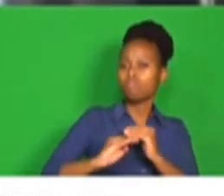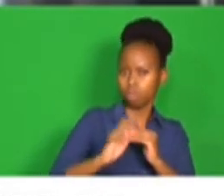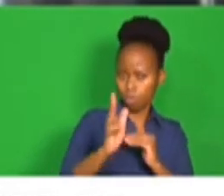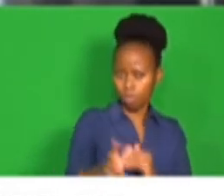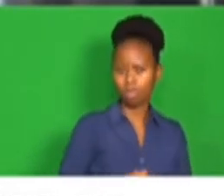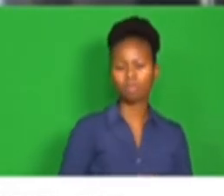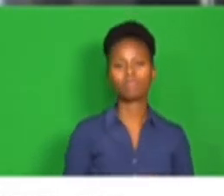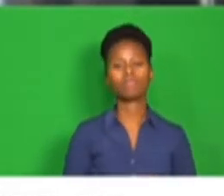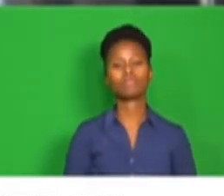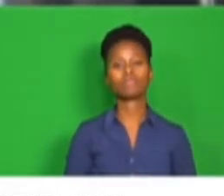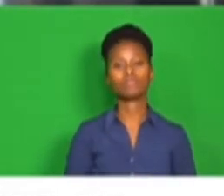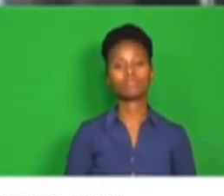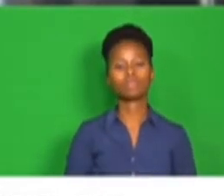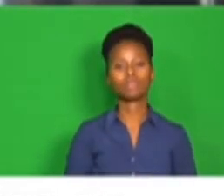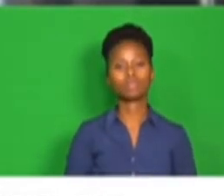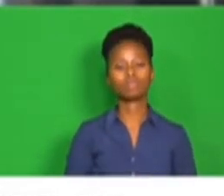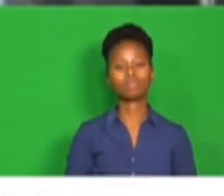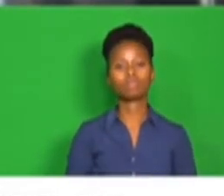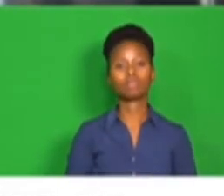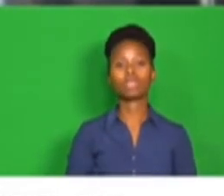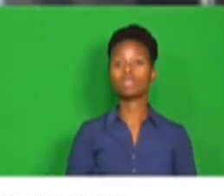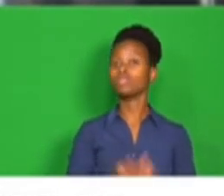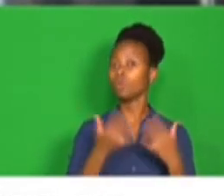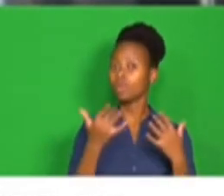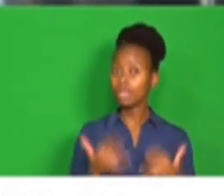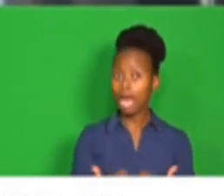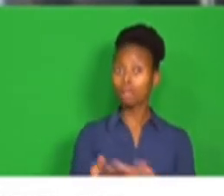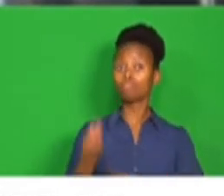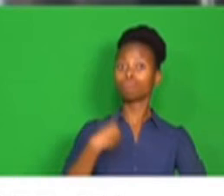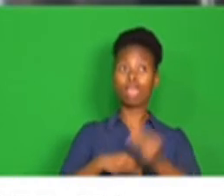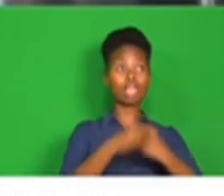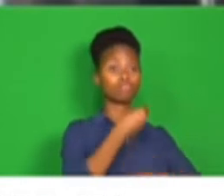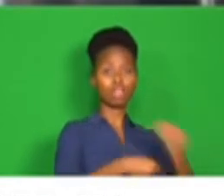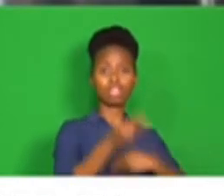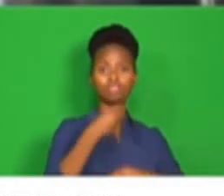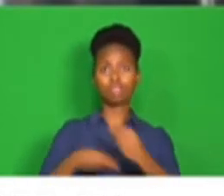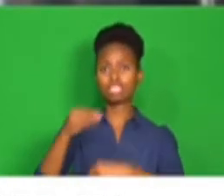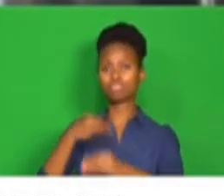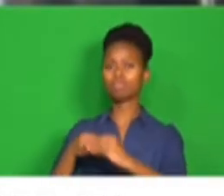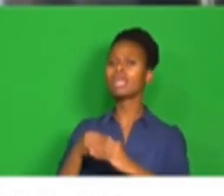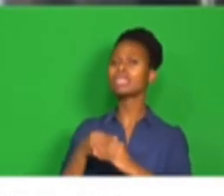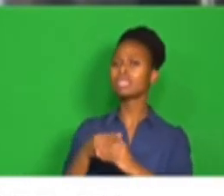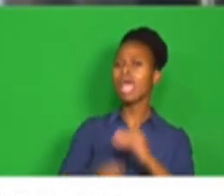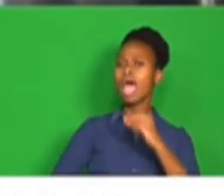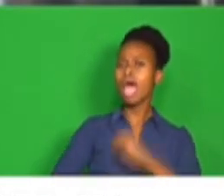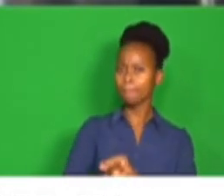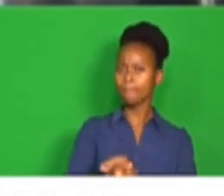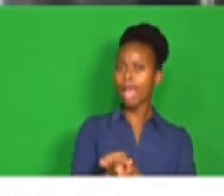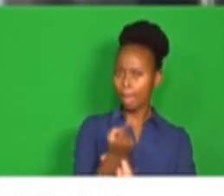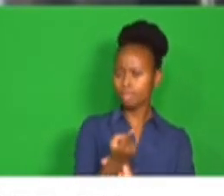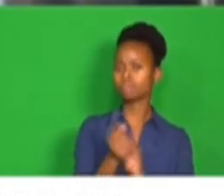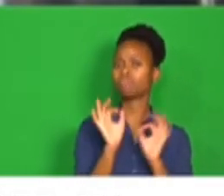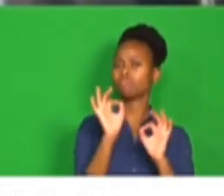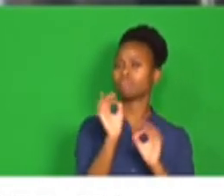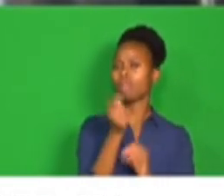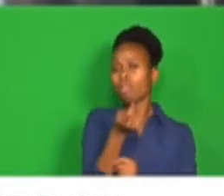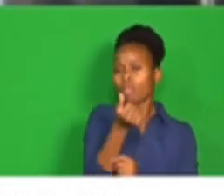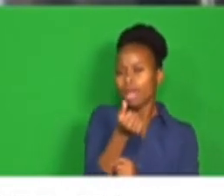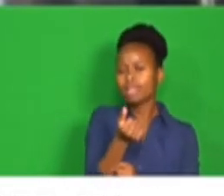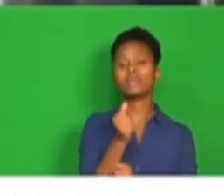Despite very robust terms of trade and stronger exports, getting back to